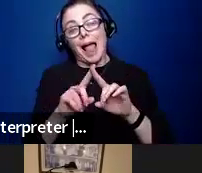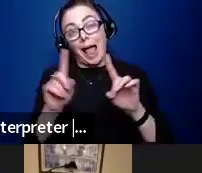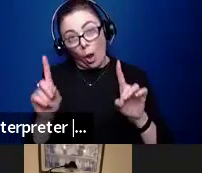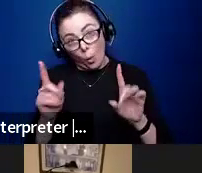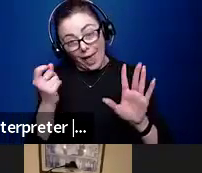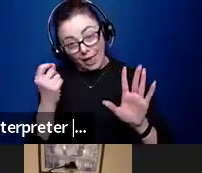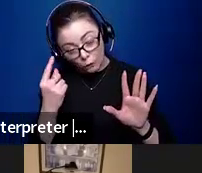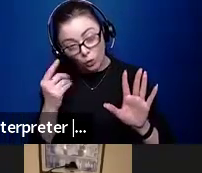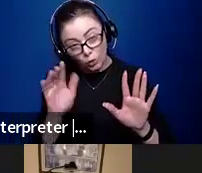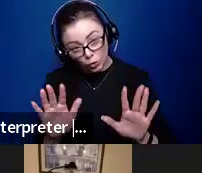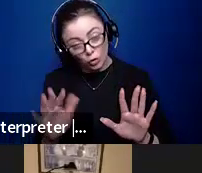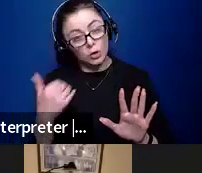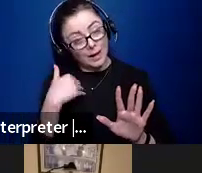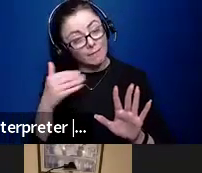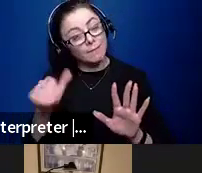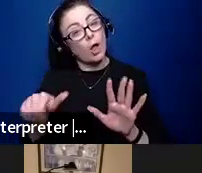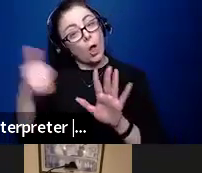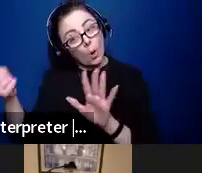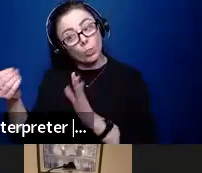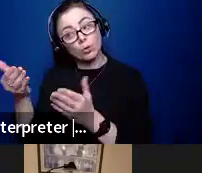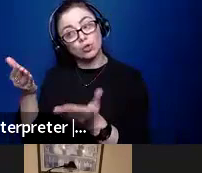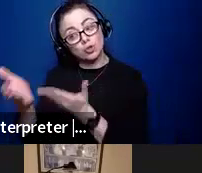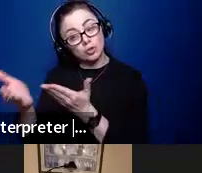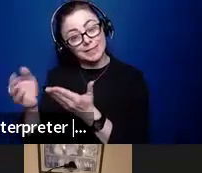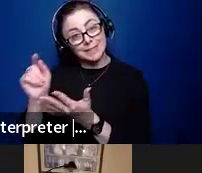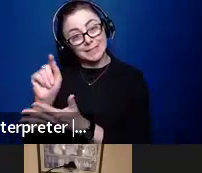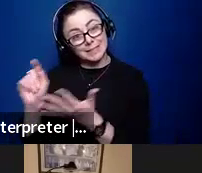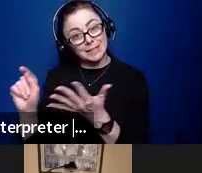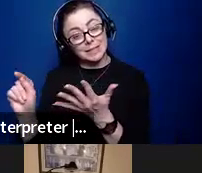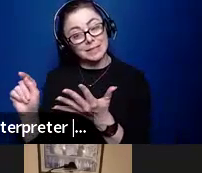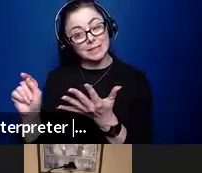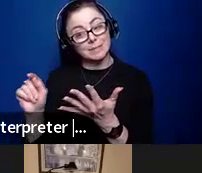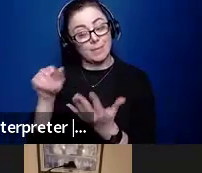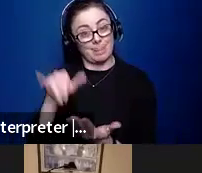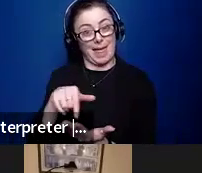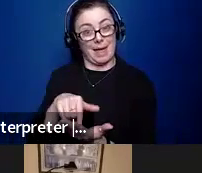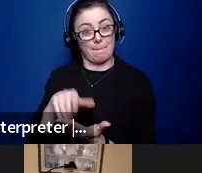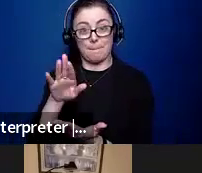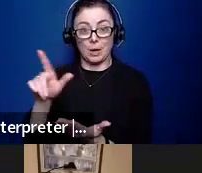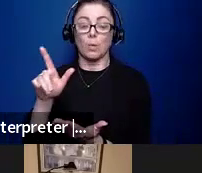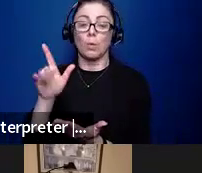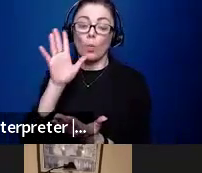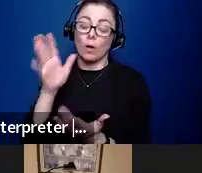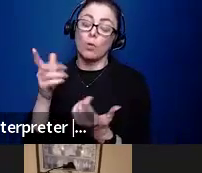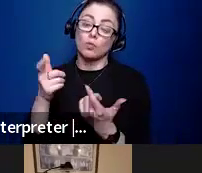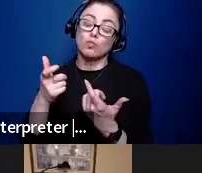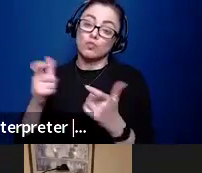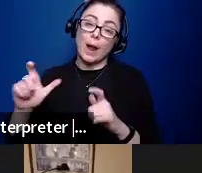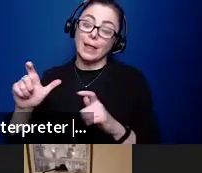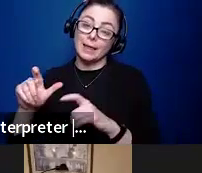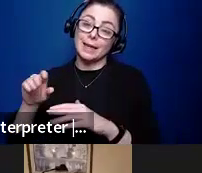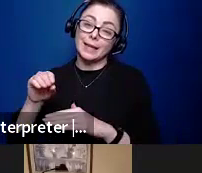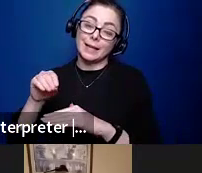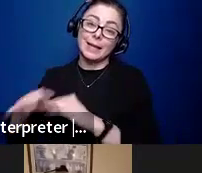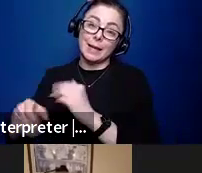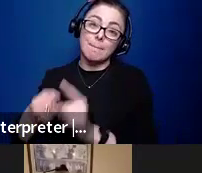are other services that this bill will greatly impact that I am very concerned about. And